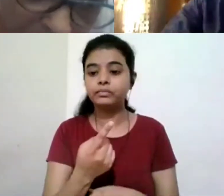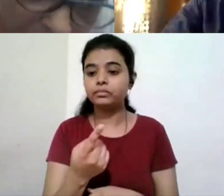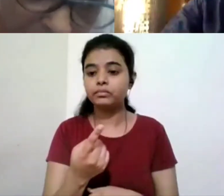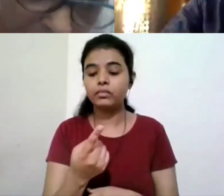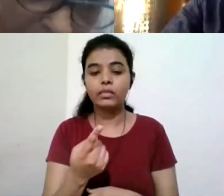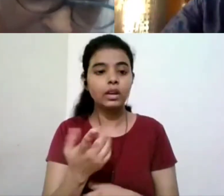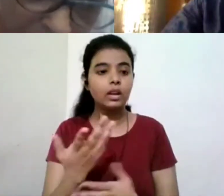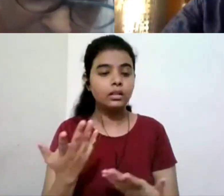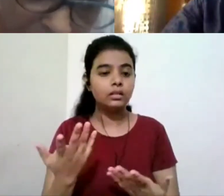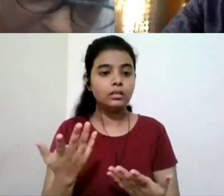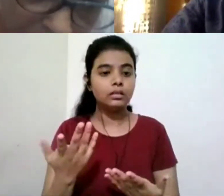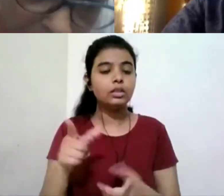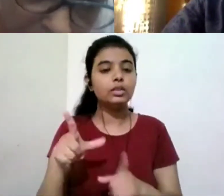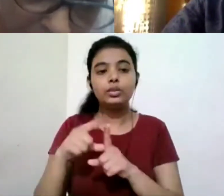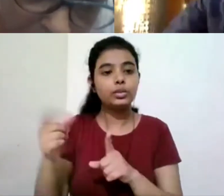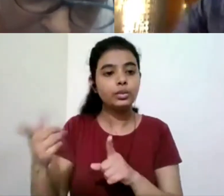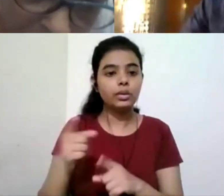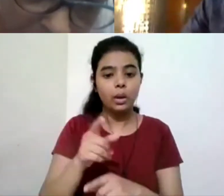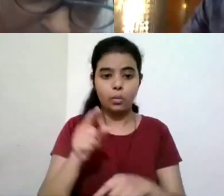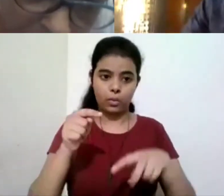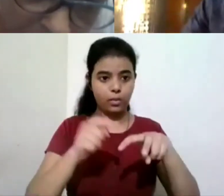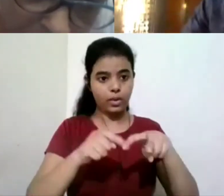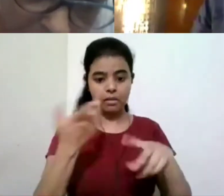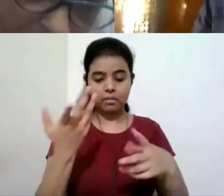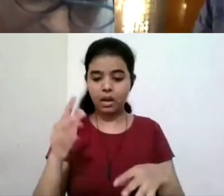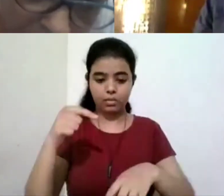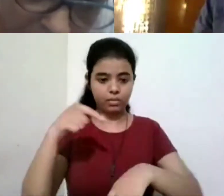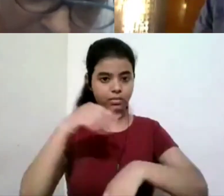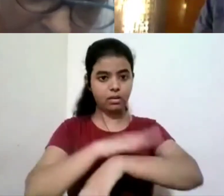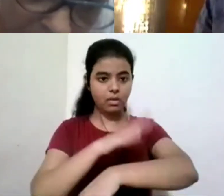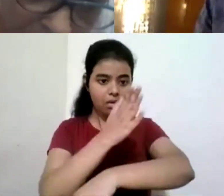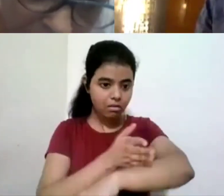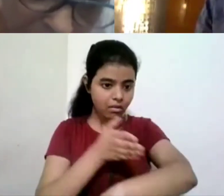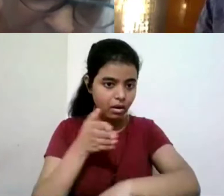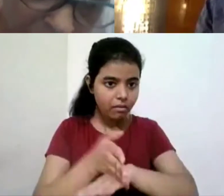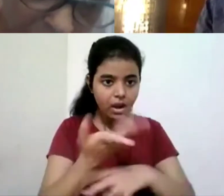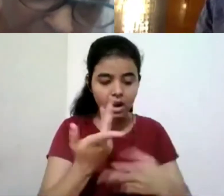for one arm affected, both arms affected,